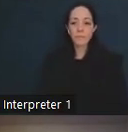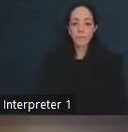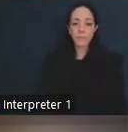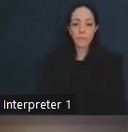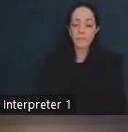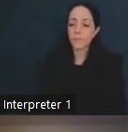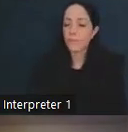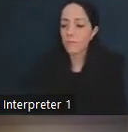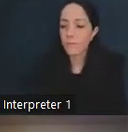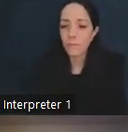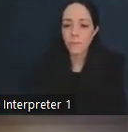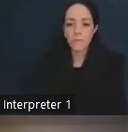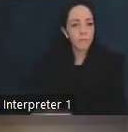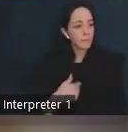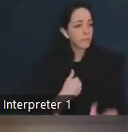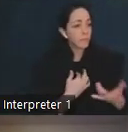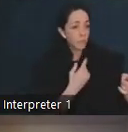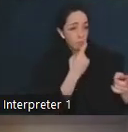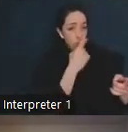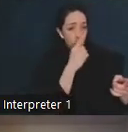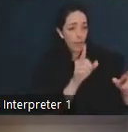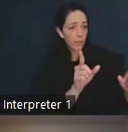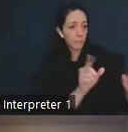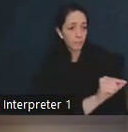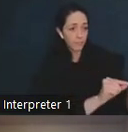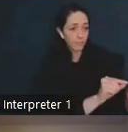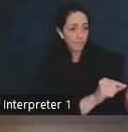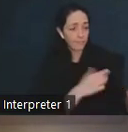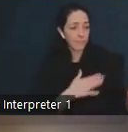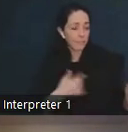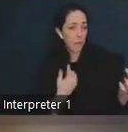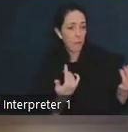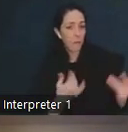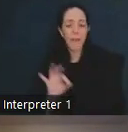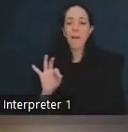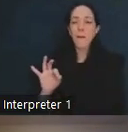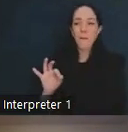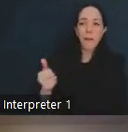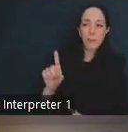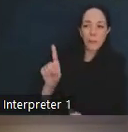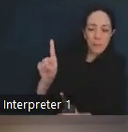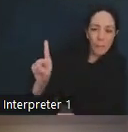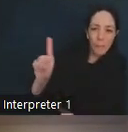I can't do it until somebody pulls this one down. I gotcha. I'm coming out right in 1 second.